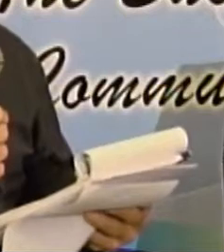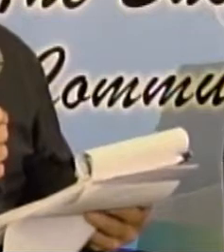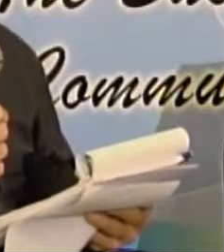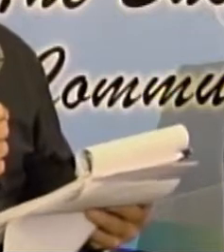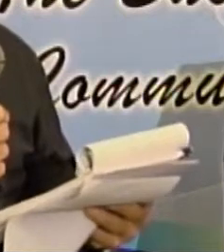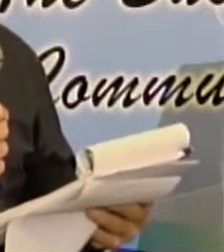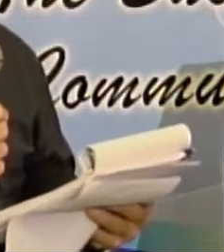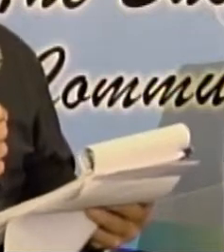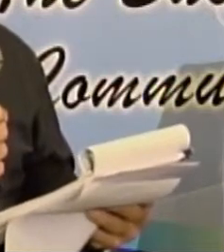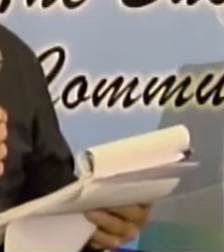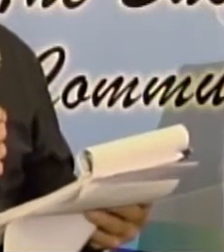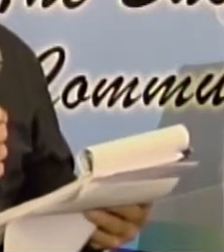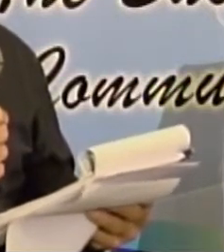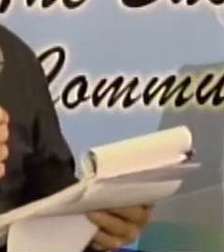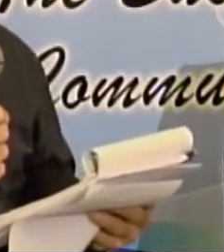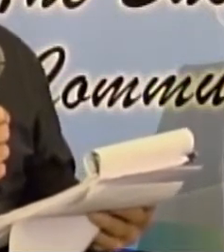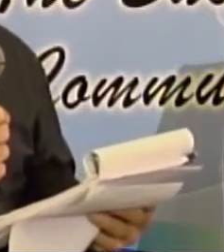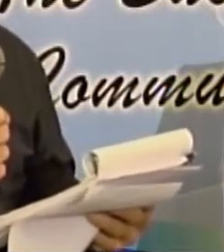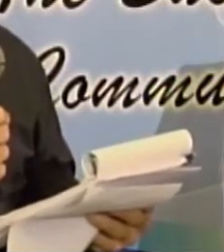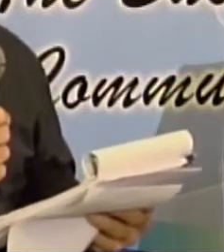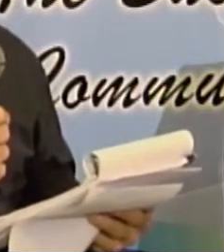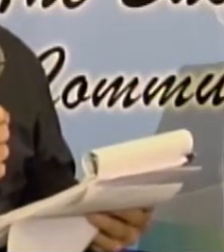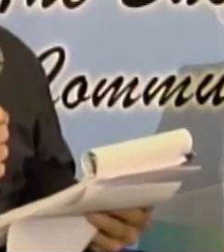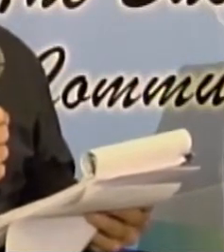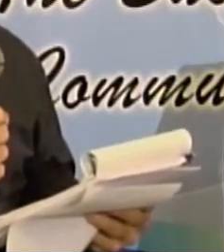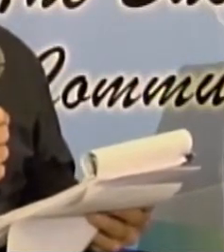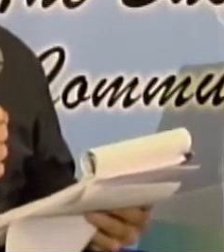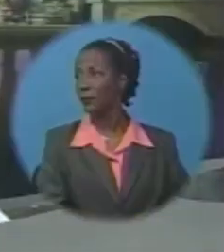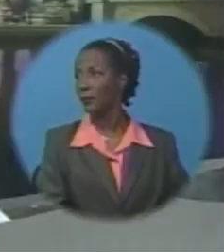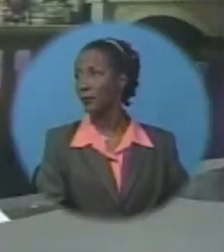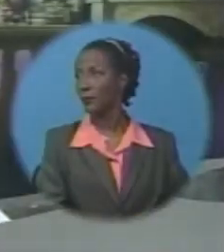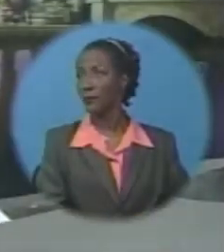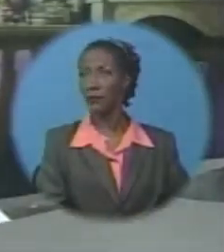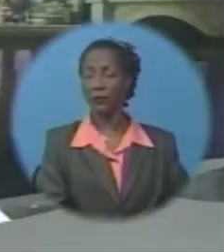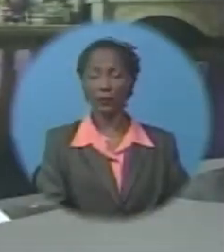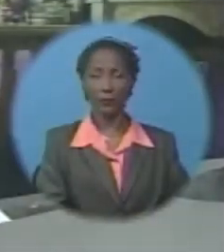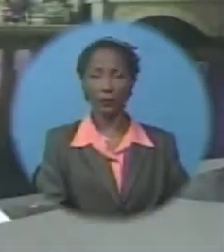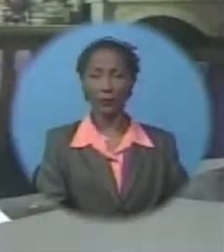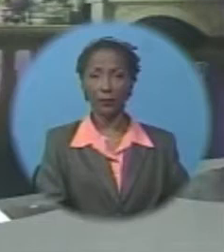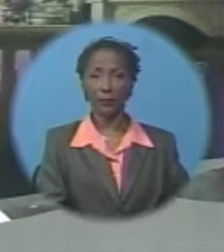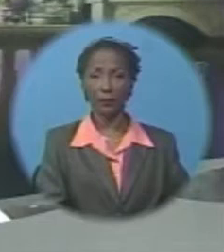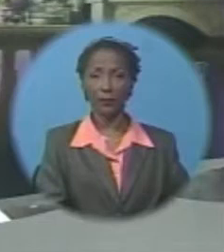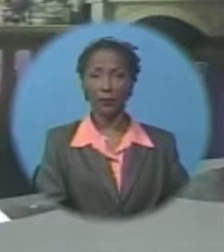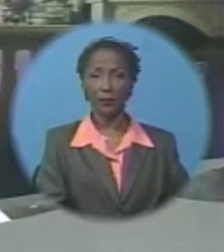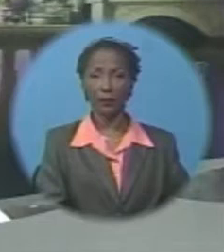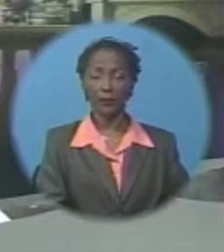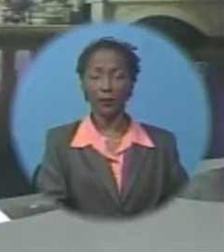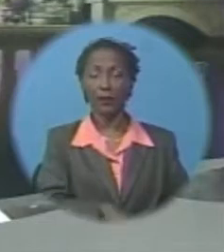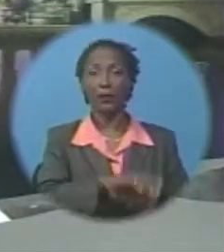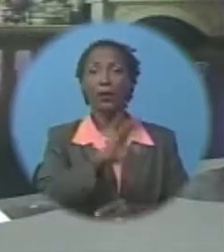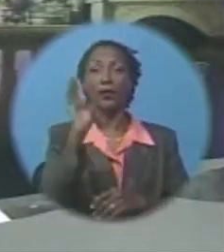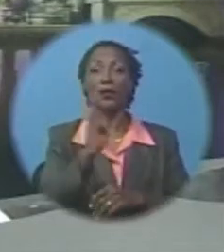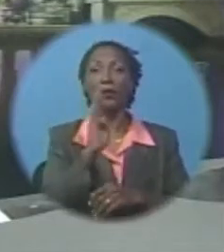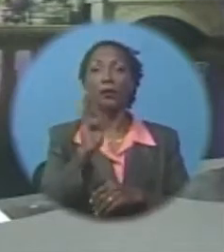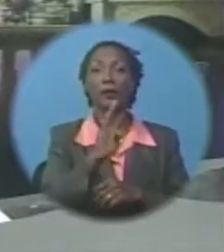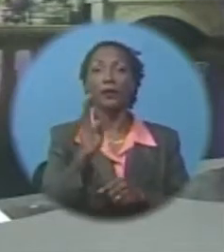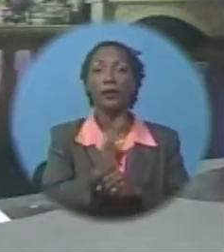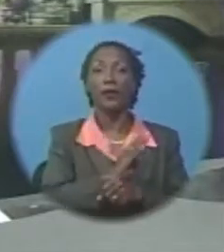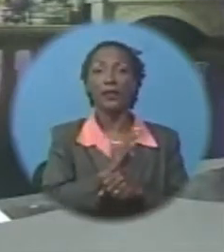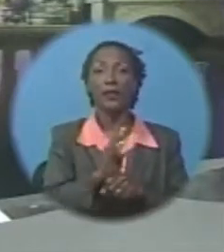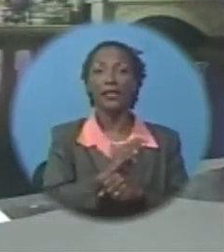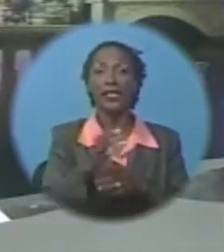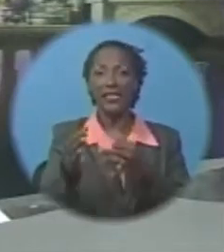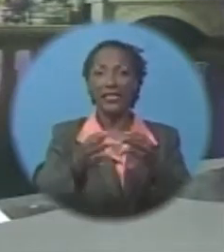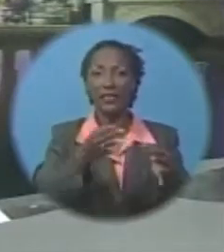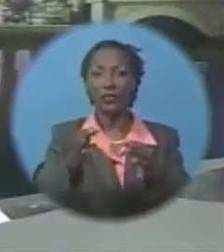fall, making the debt as a percentage of GDP raise and more difficult to serve. The Barbados Chamber of Commerce and Industry has